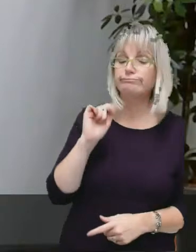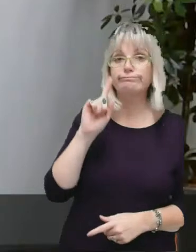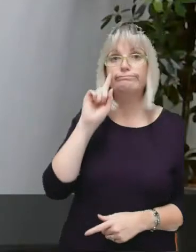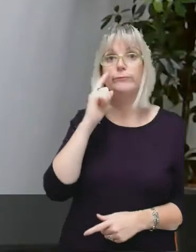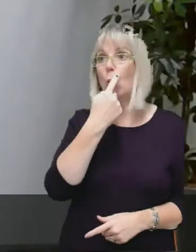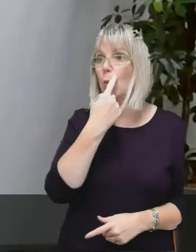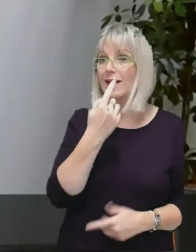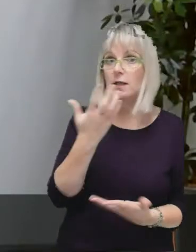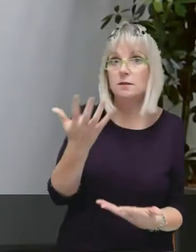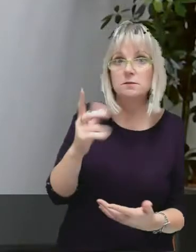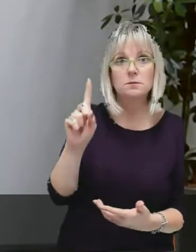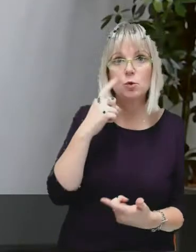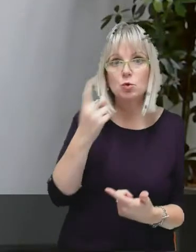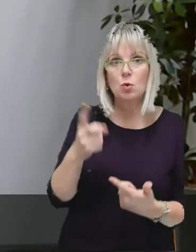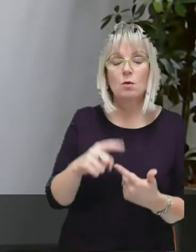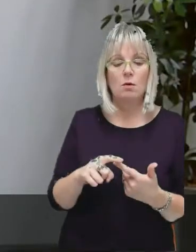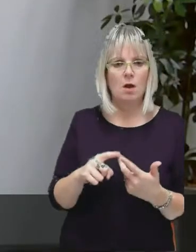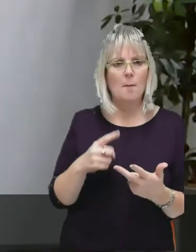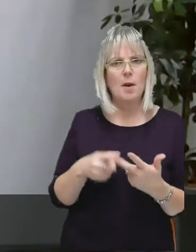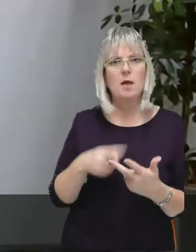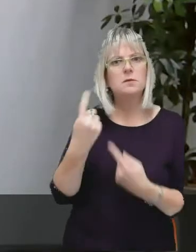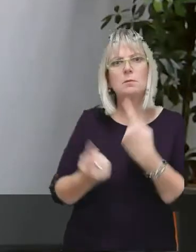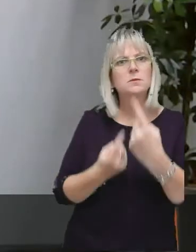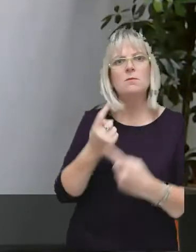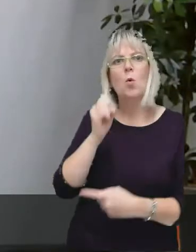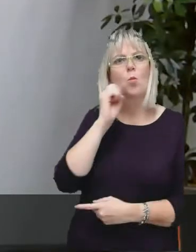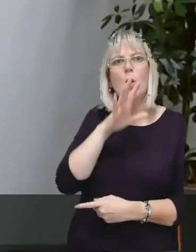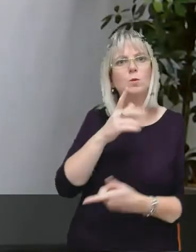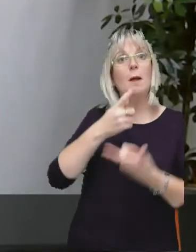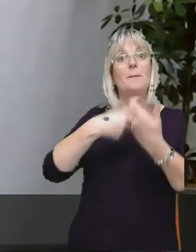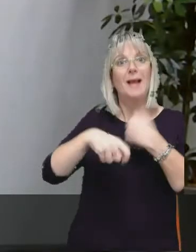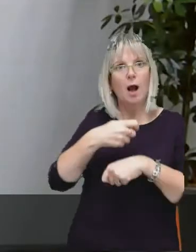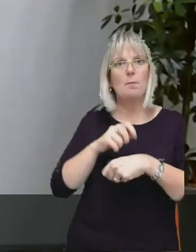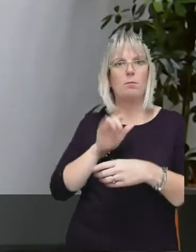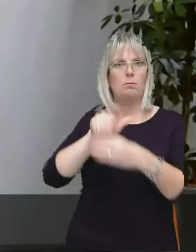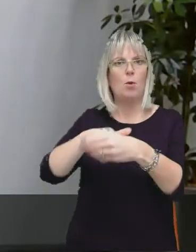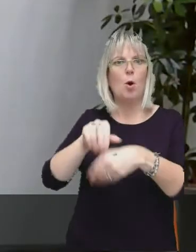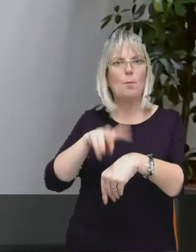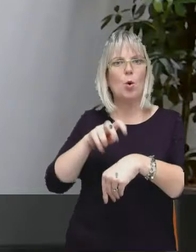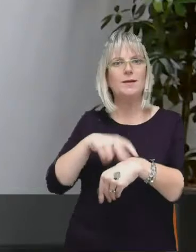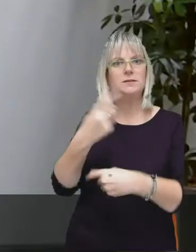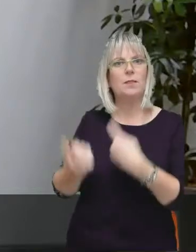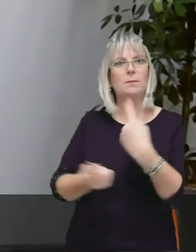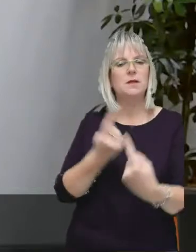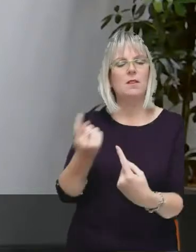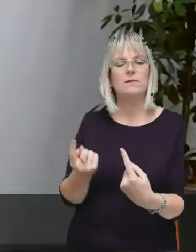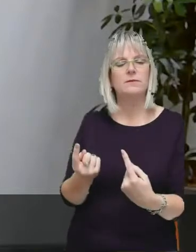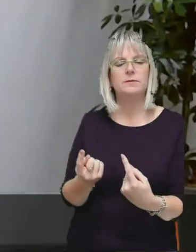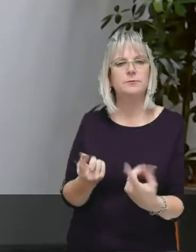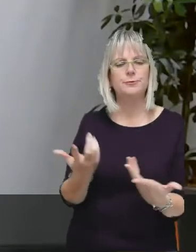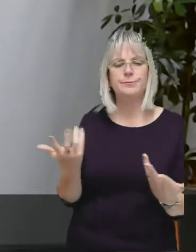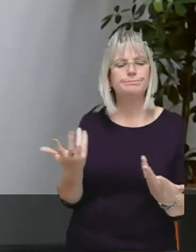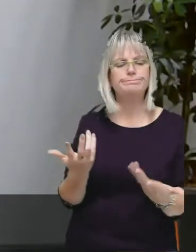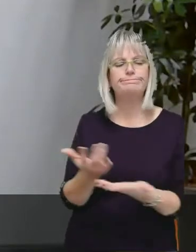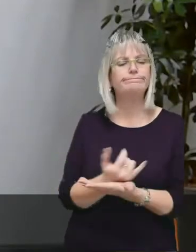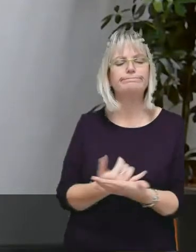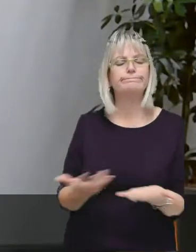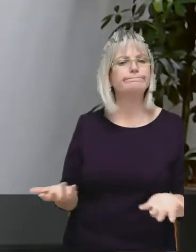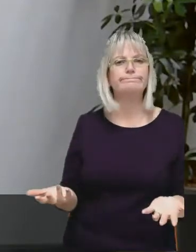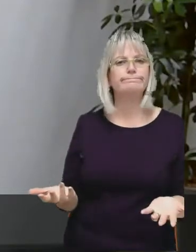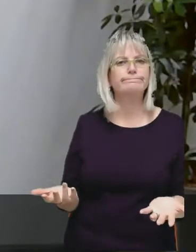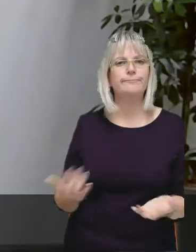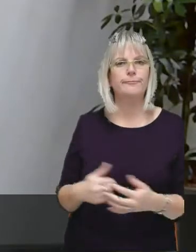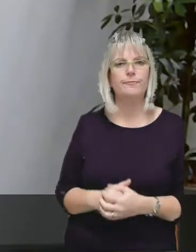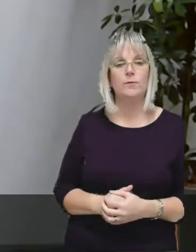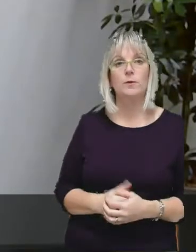all of us if some part of our community doesn't have confidence in the police. Flowing from those meetings is an